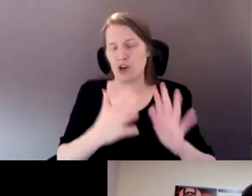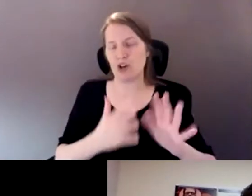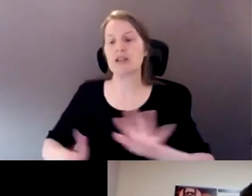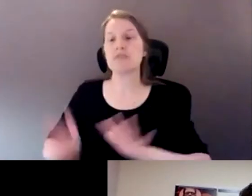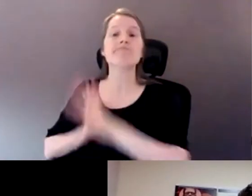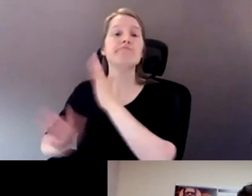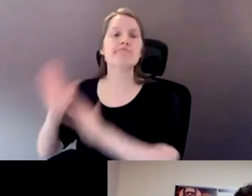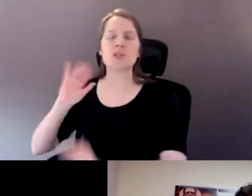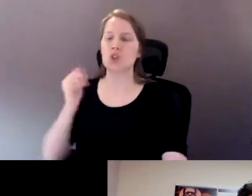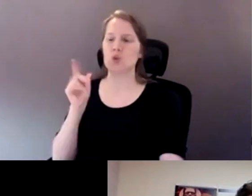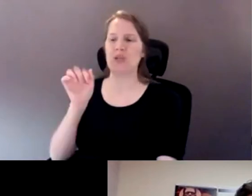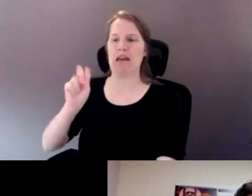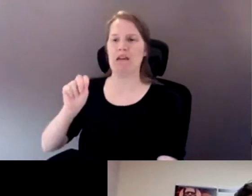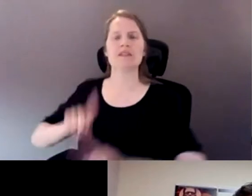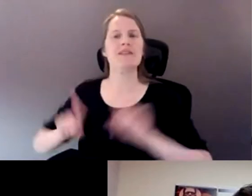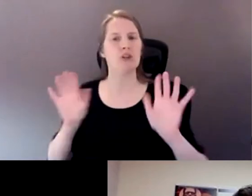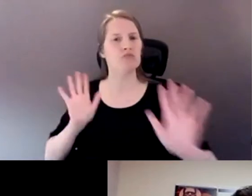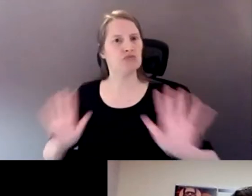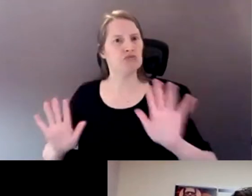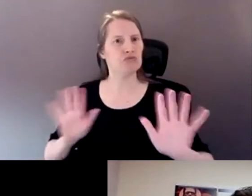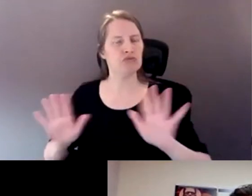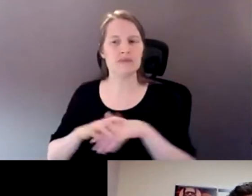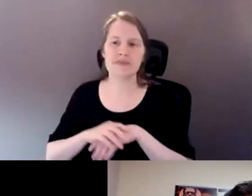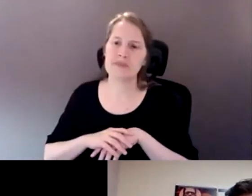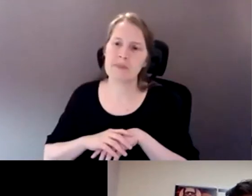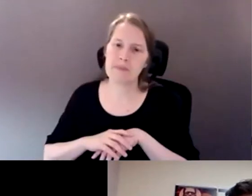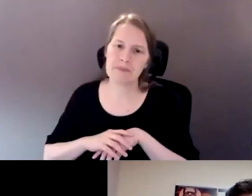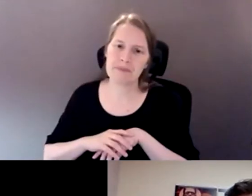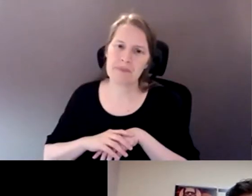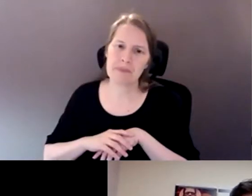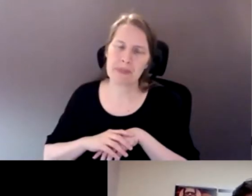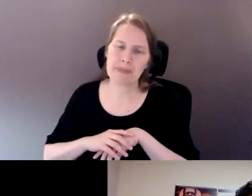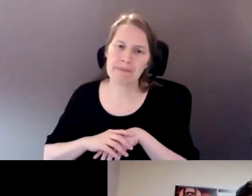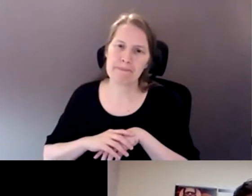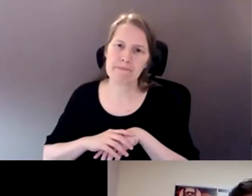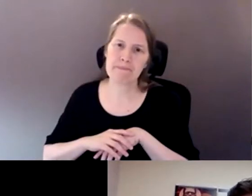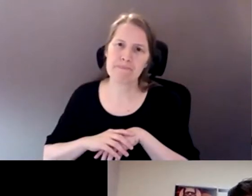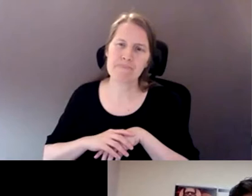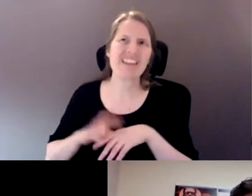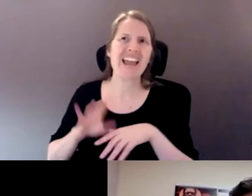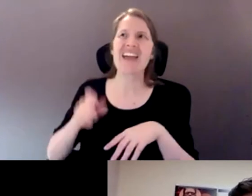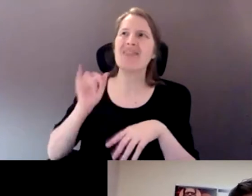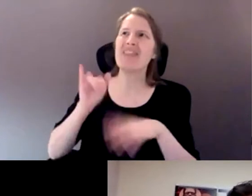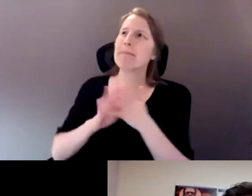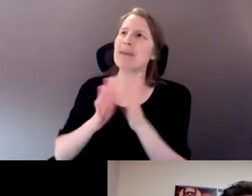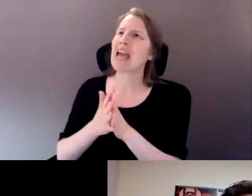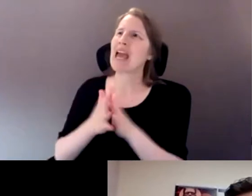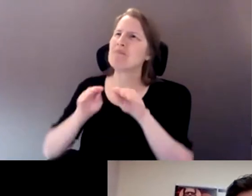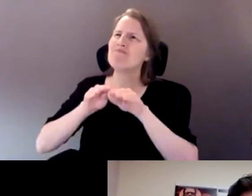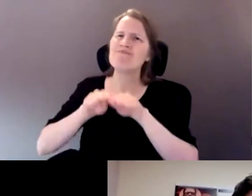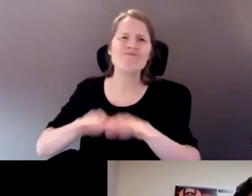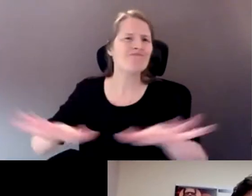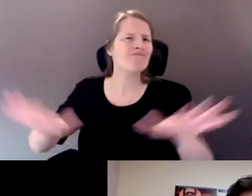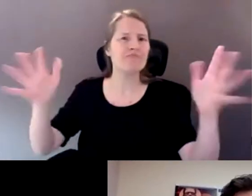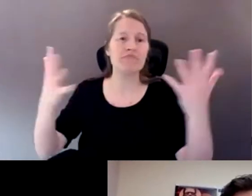from that history. But more amazing is the extent to which it sort of permeated everywhere. And she